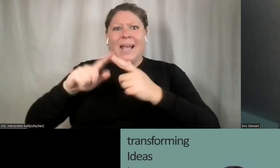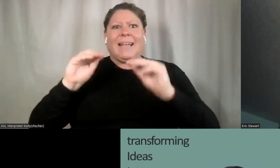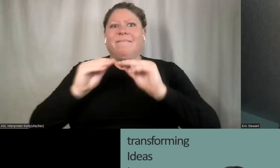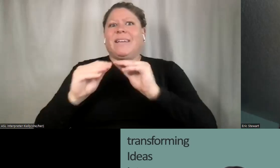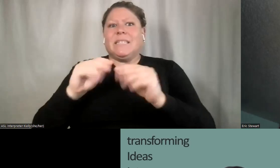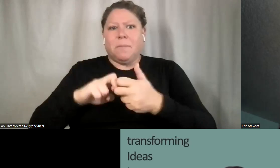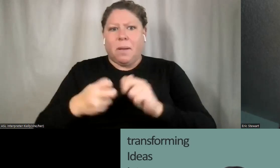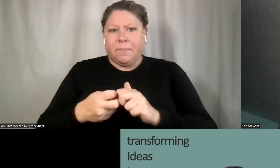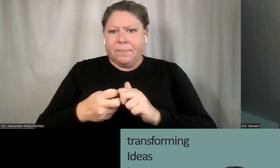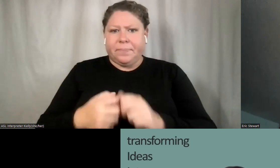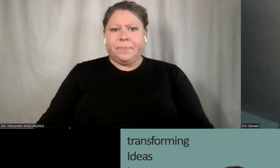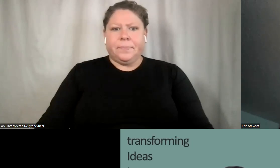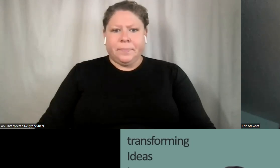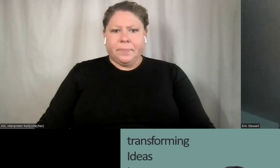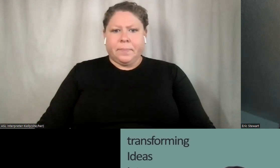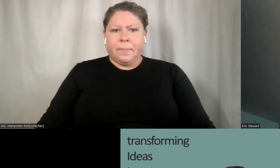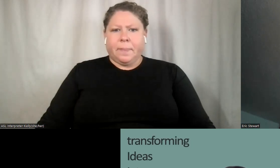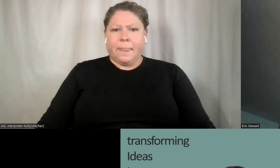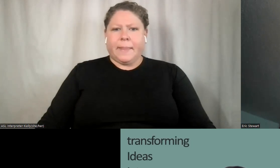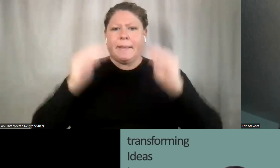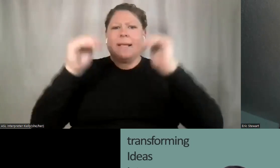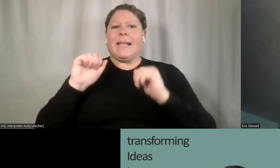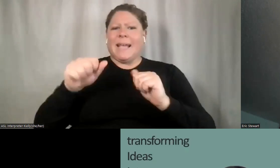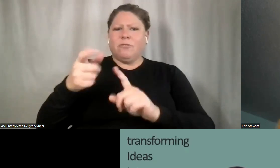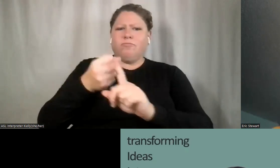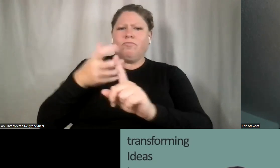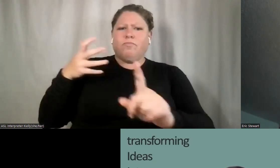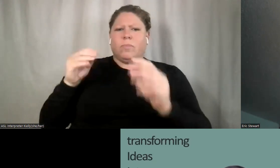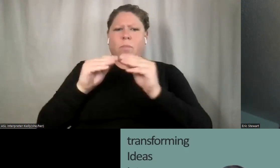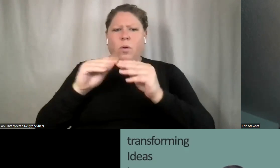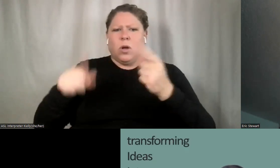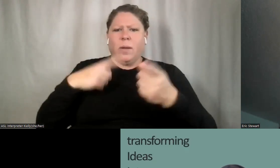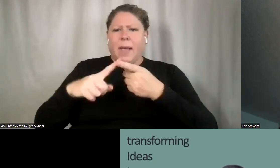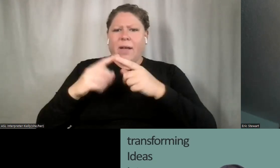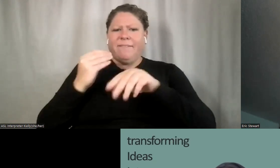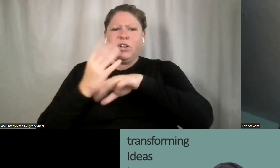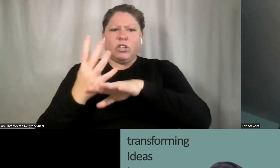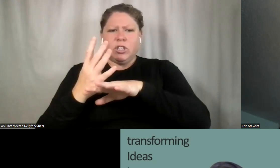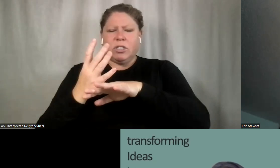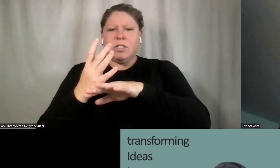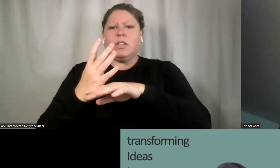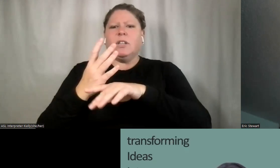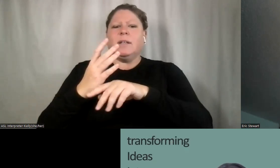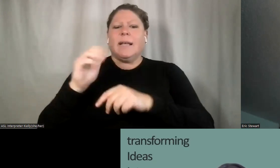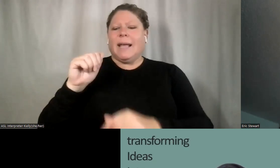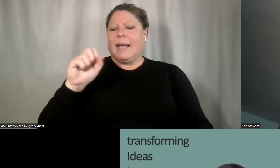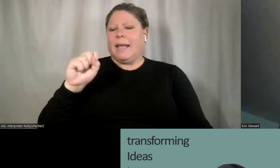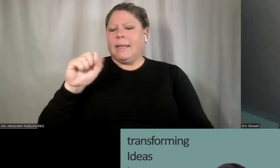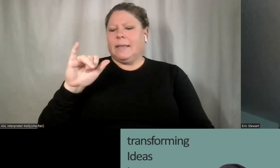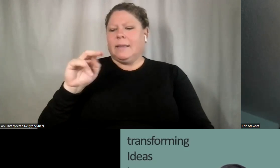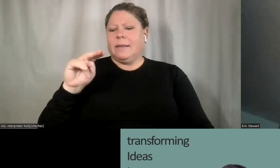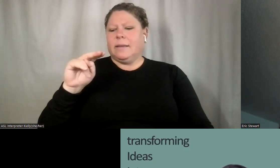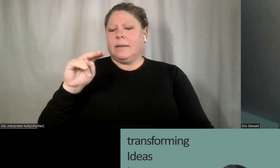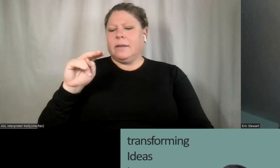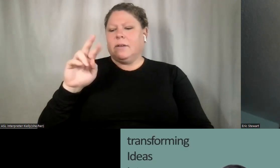Would you be able to expand a little on some of the virtual asynchronous, sorry, that's a hard word, asynchronous tools we could use and why you